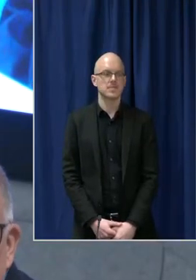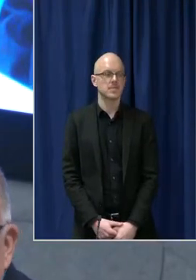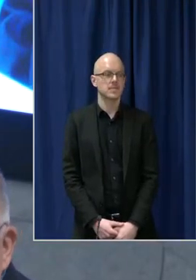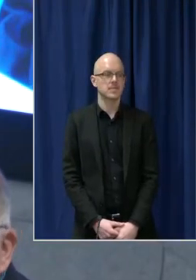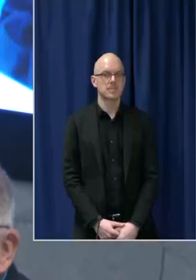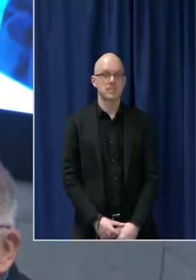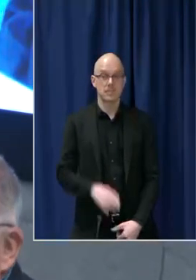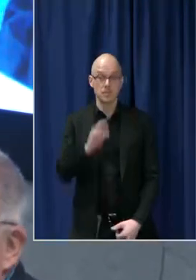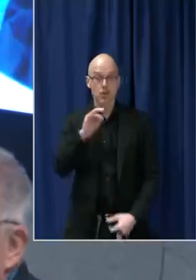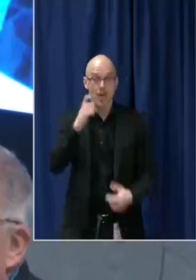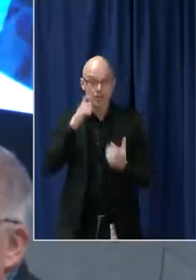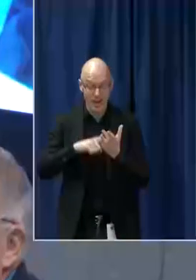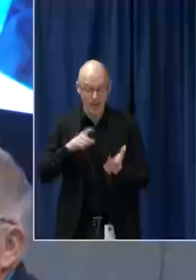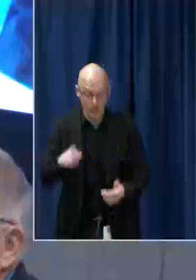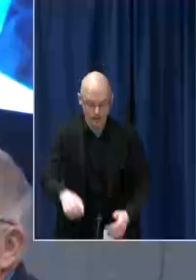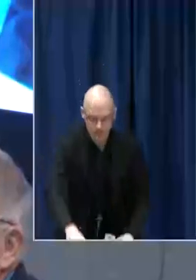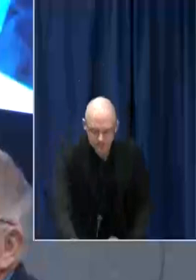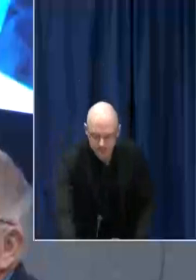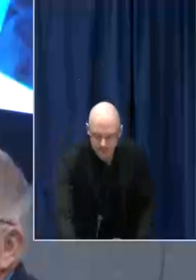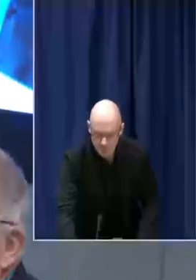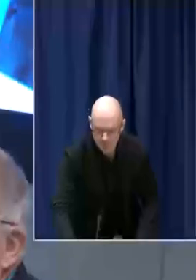Brianne, you're recognized.